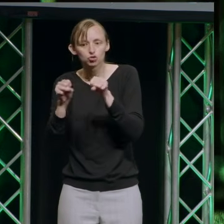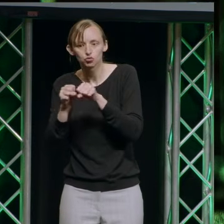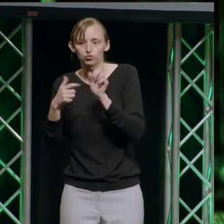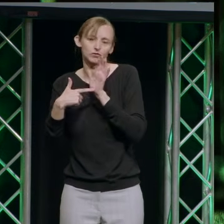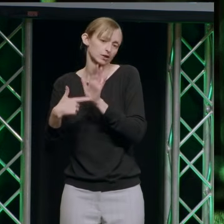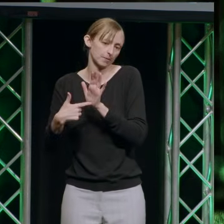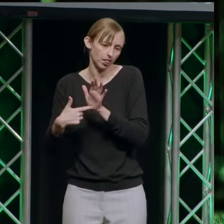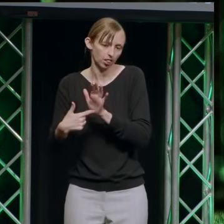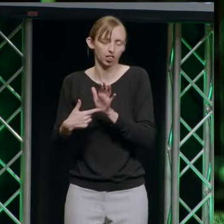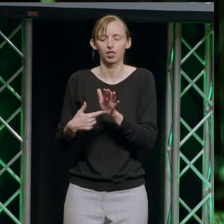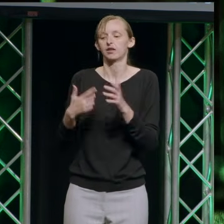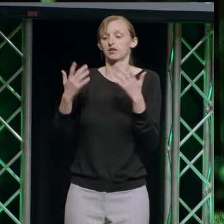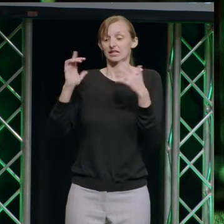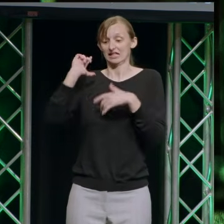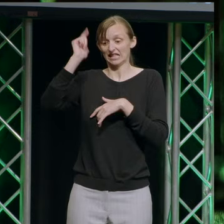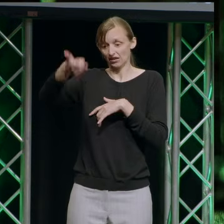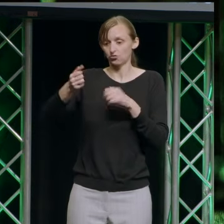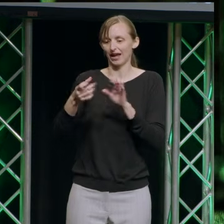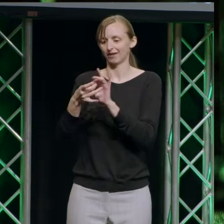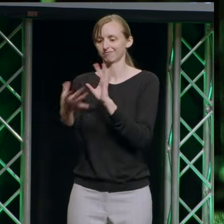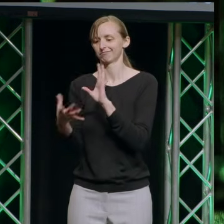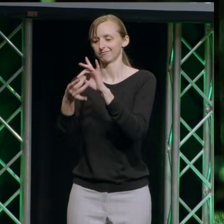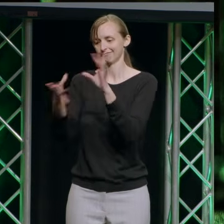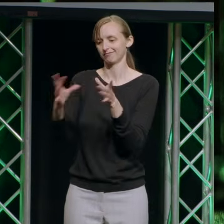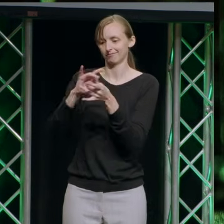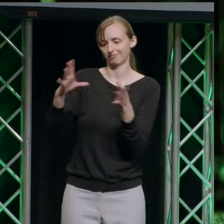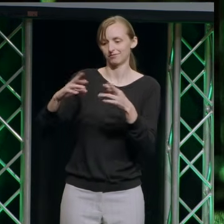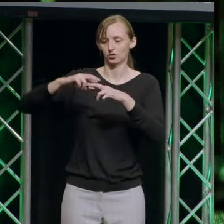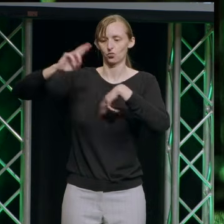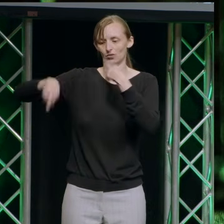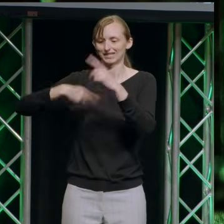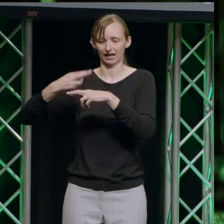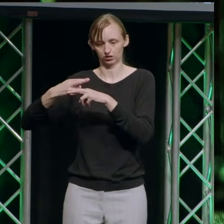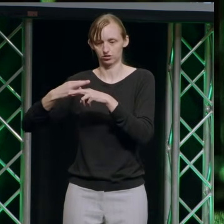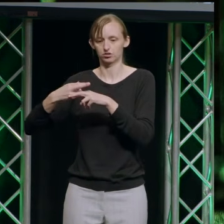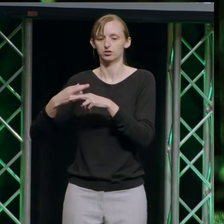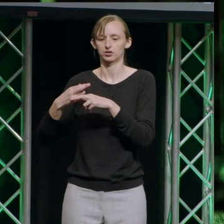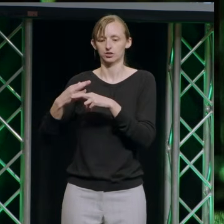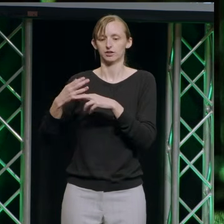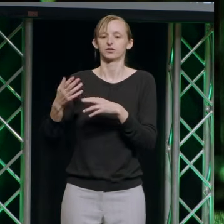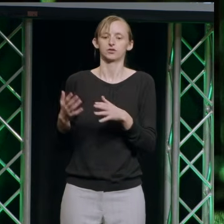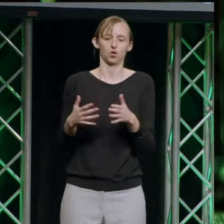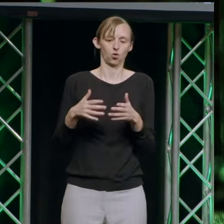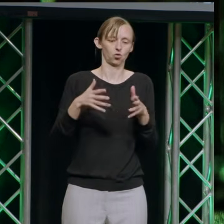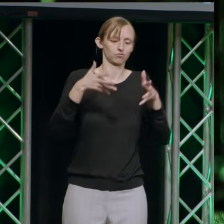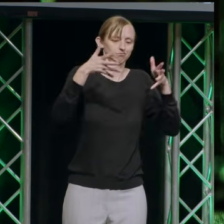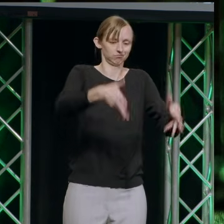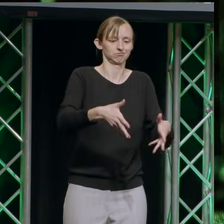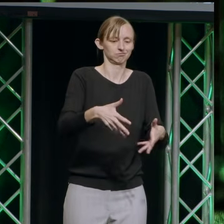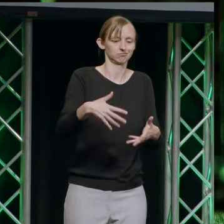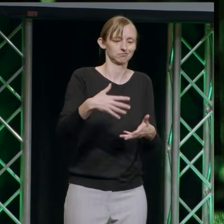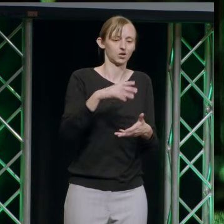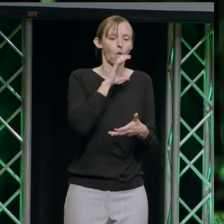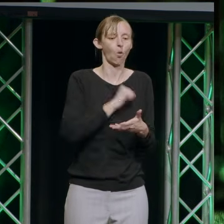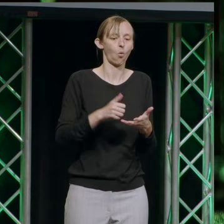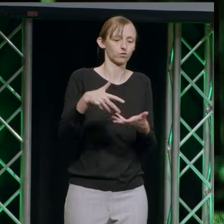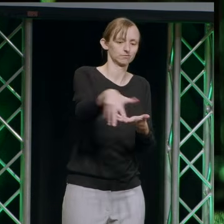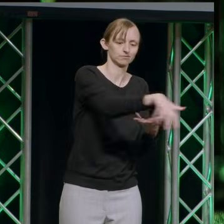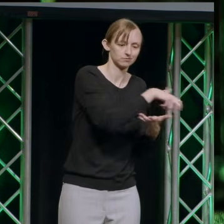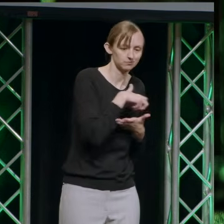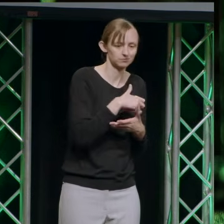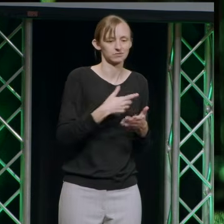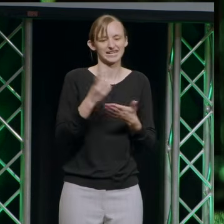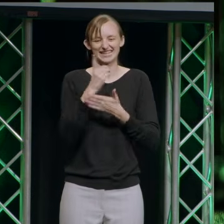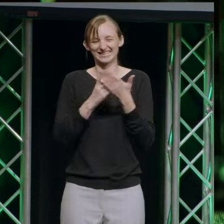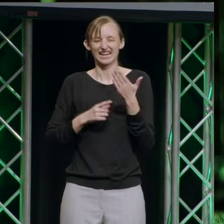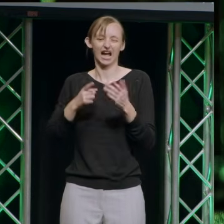material can be taken apart and recycled. So across the board, from take back, design, it's